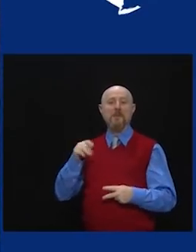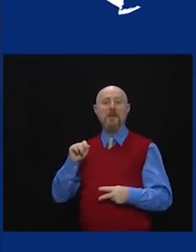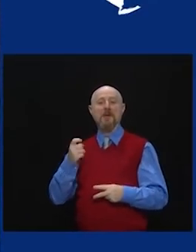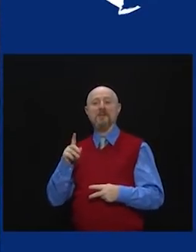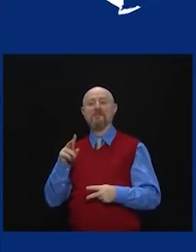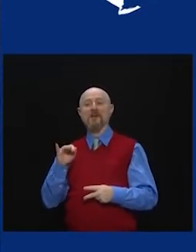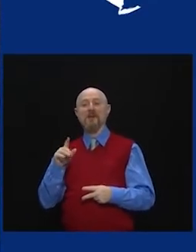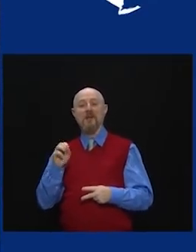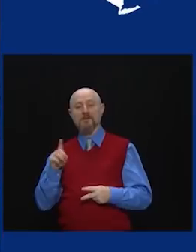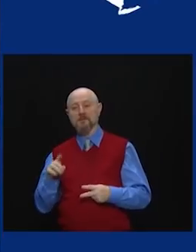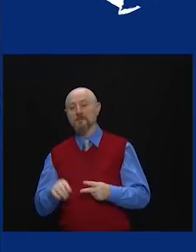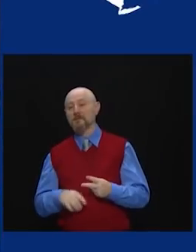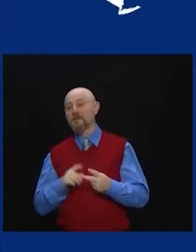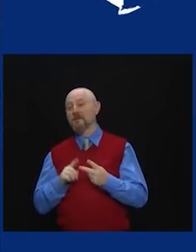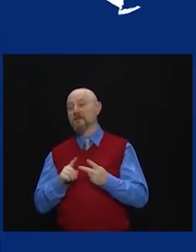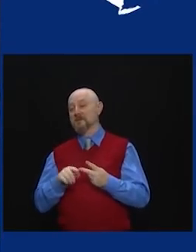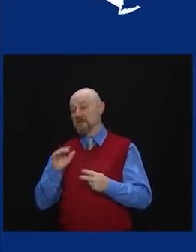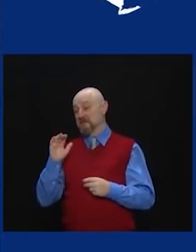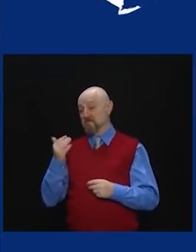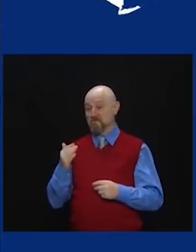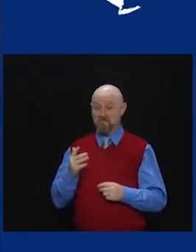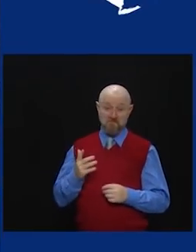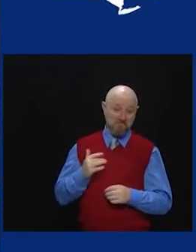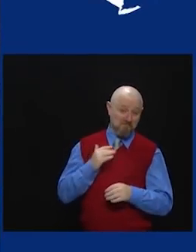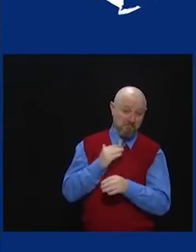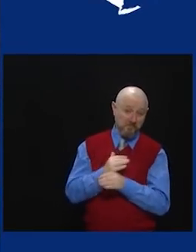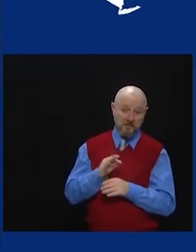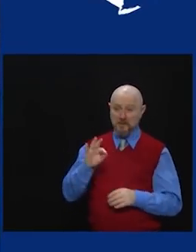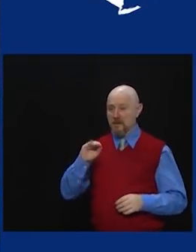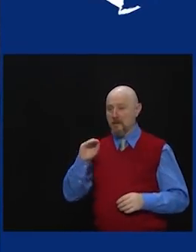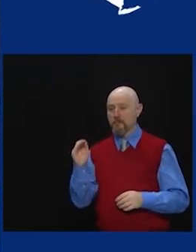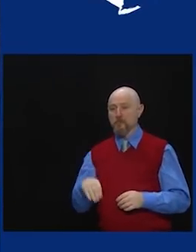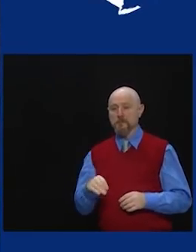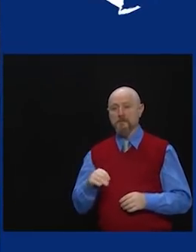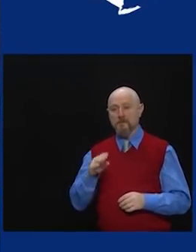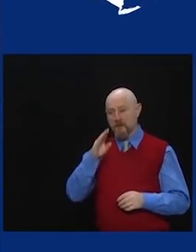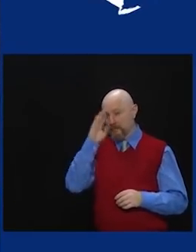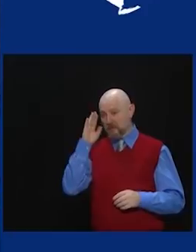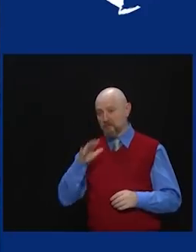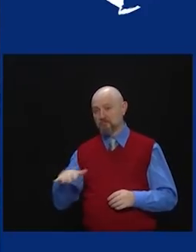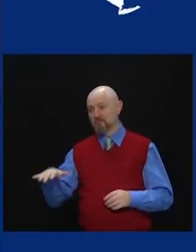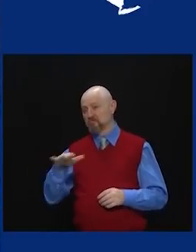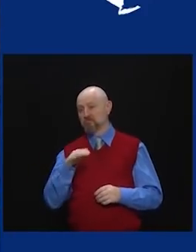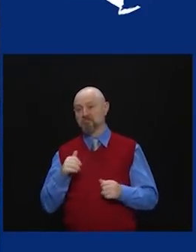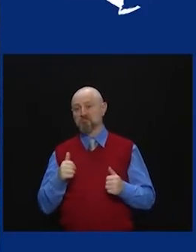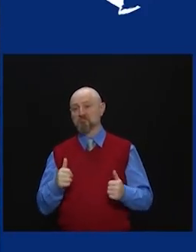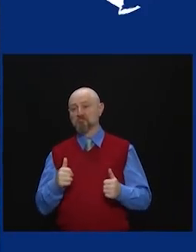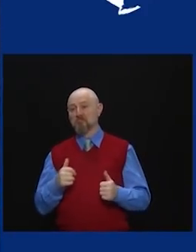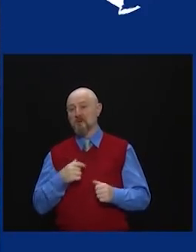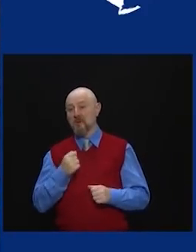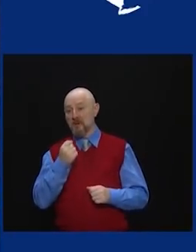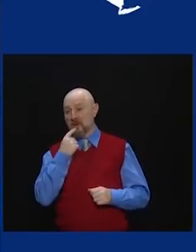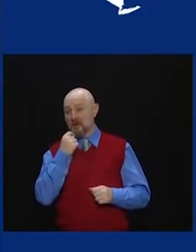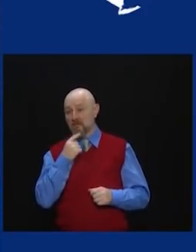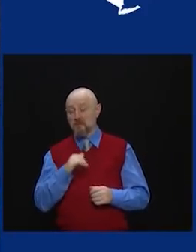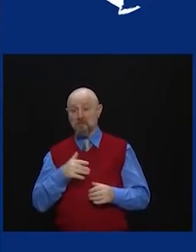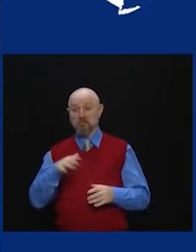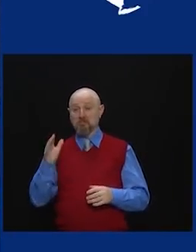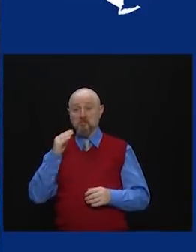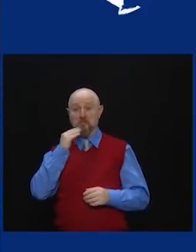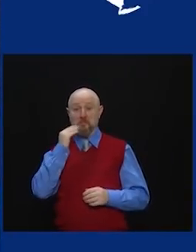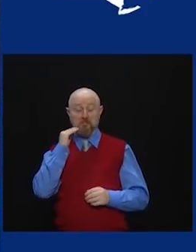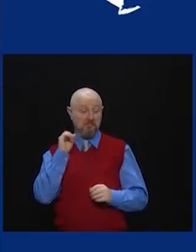against hospitalization, that people can take at home when they're diagnosed. But